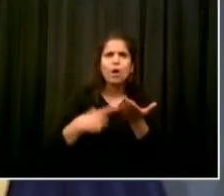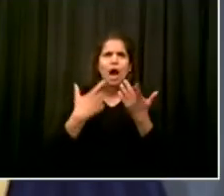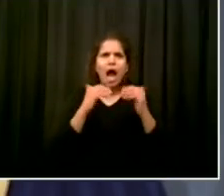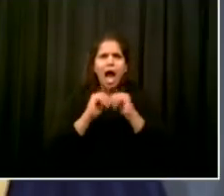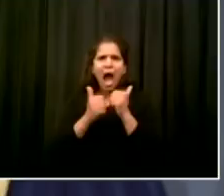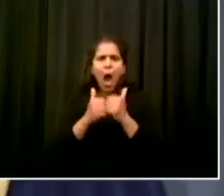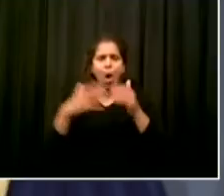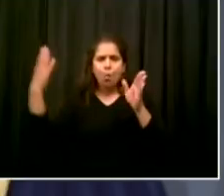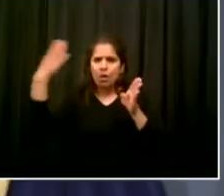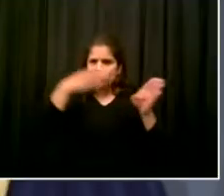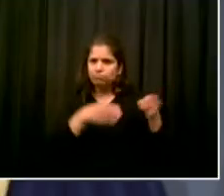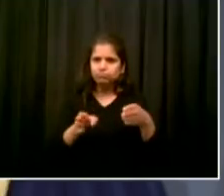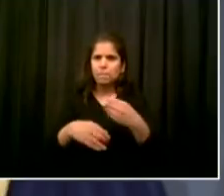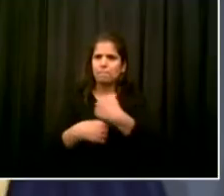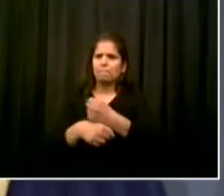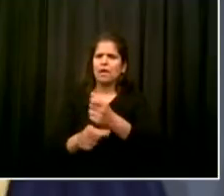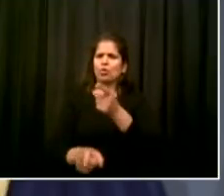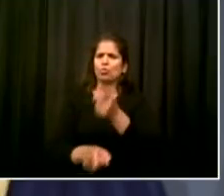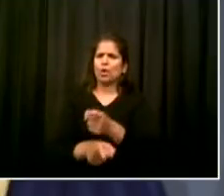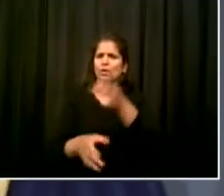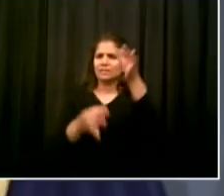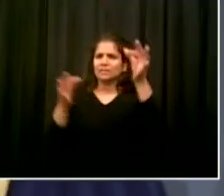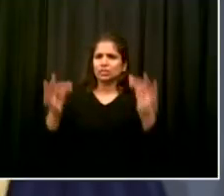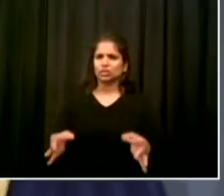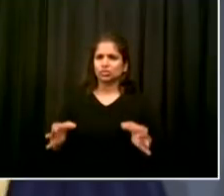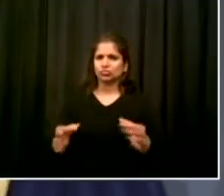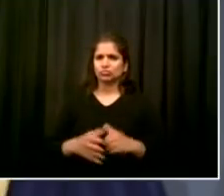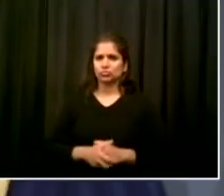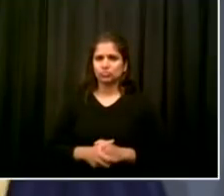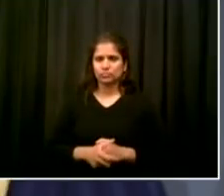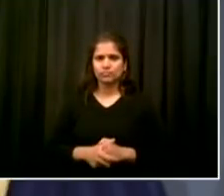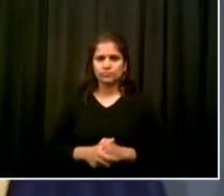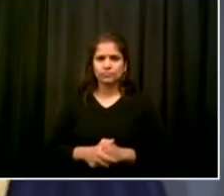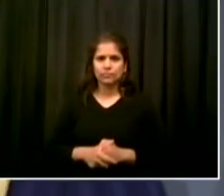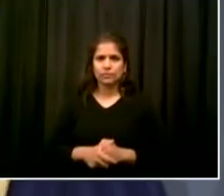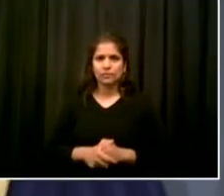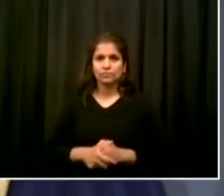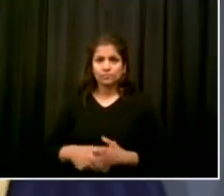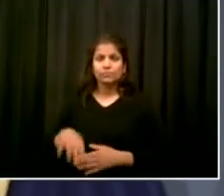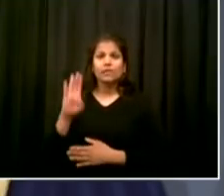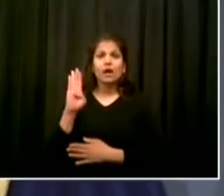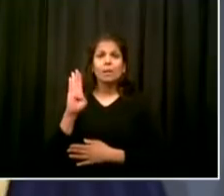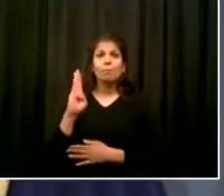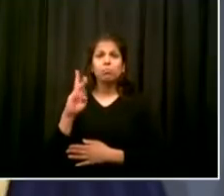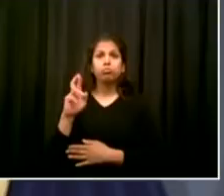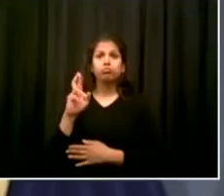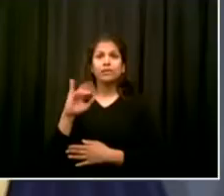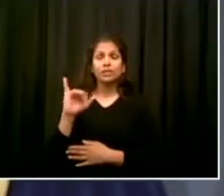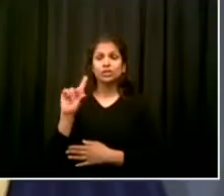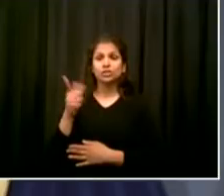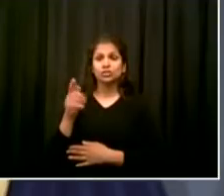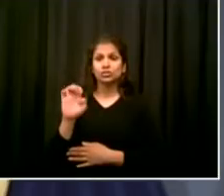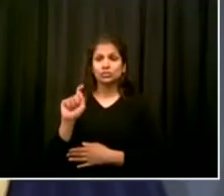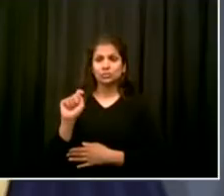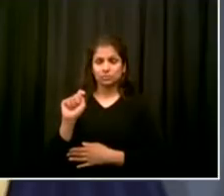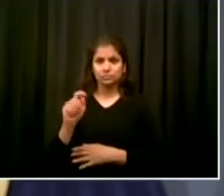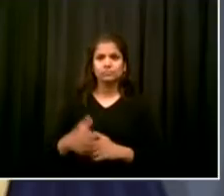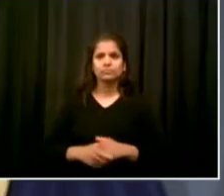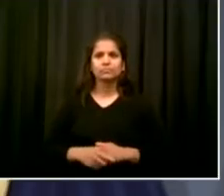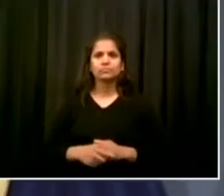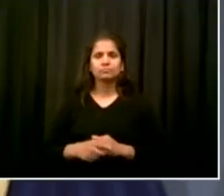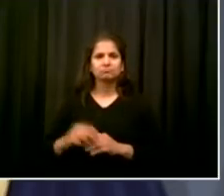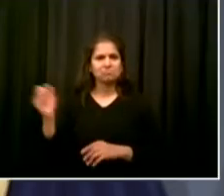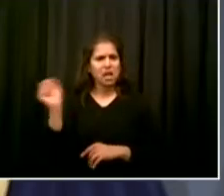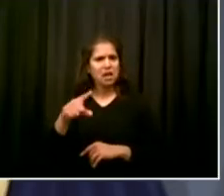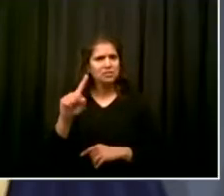Good morning, Mr. Mayor. I have two questions also. My first is related to 50A. At the